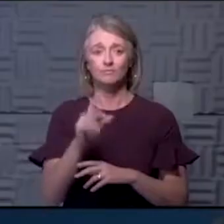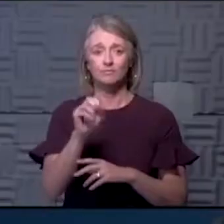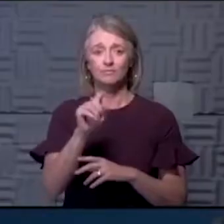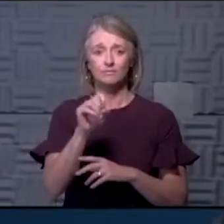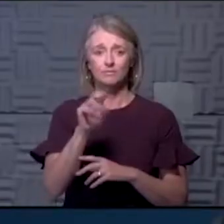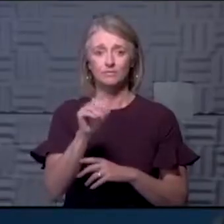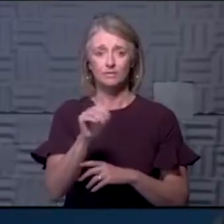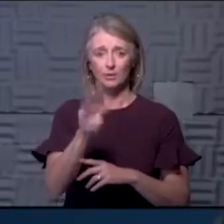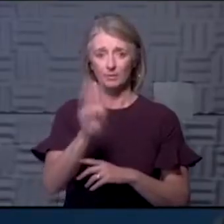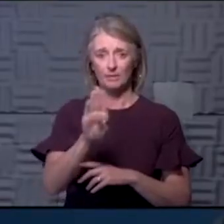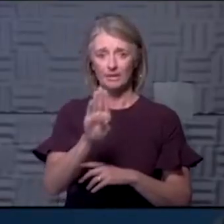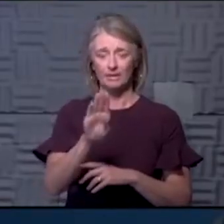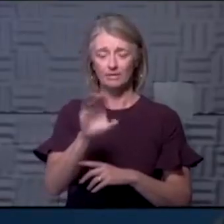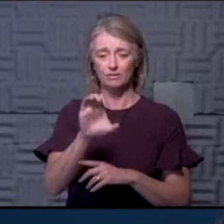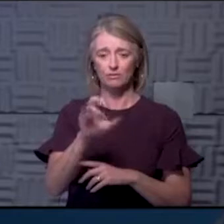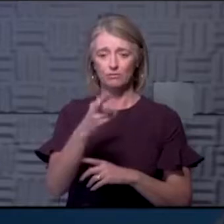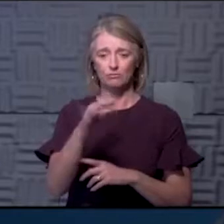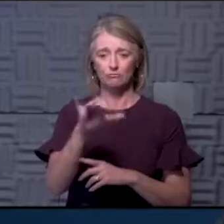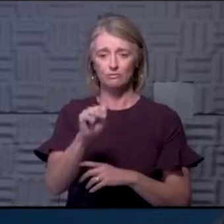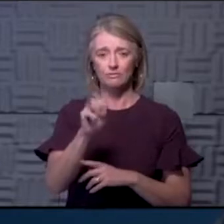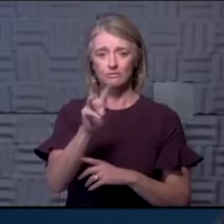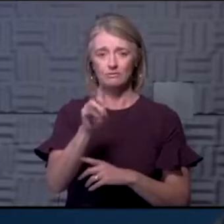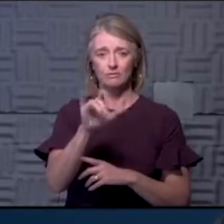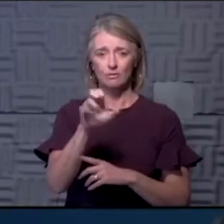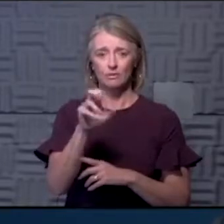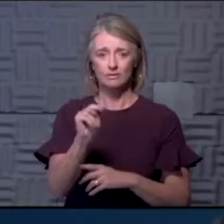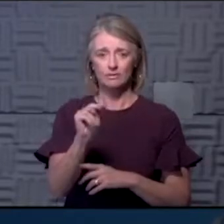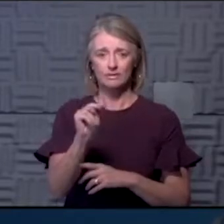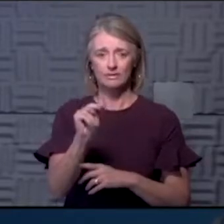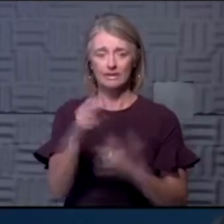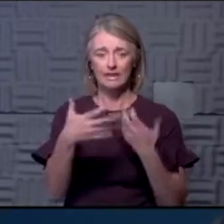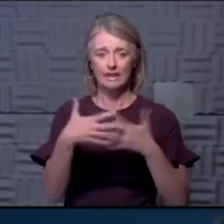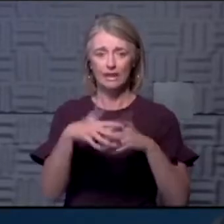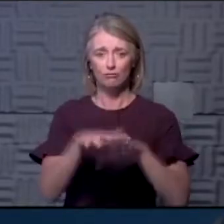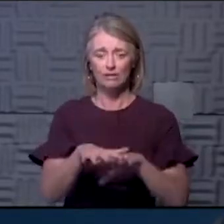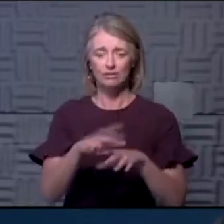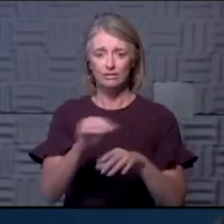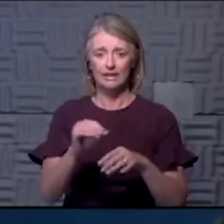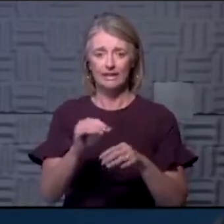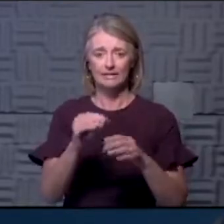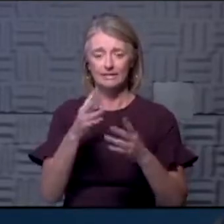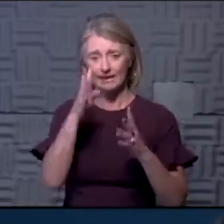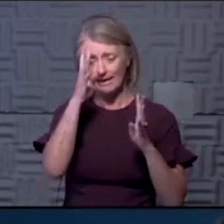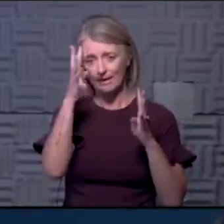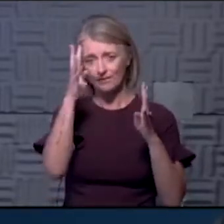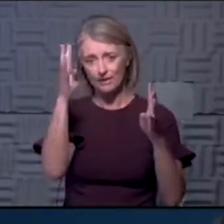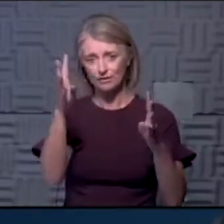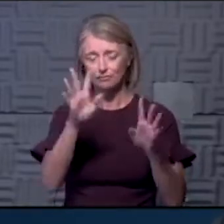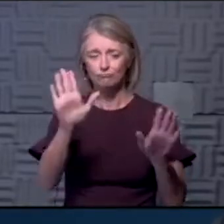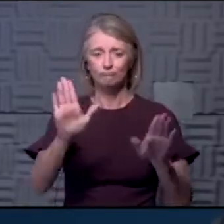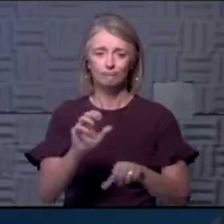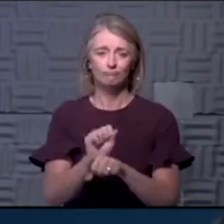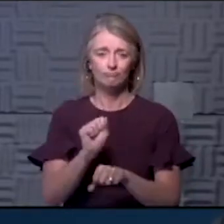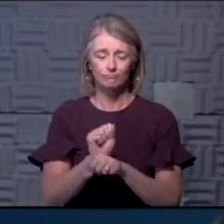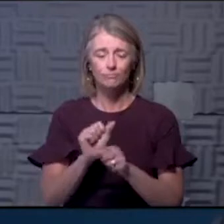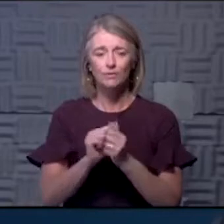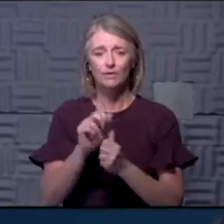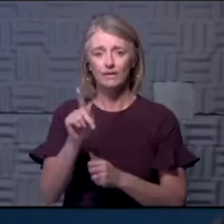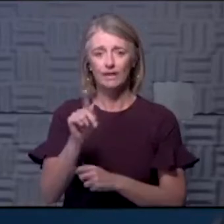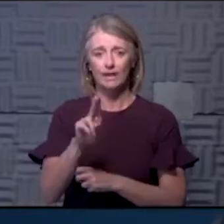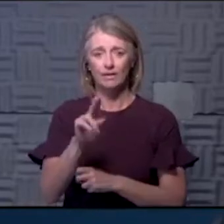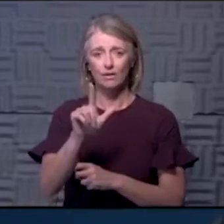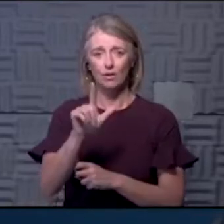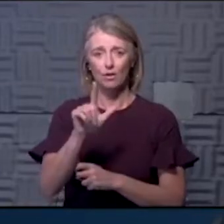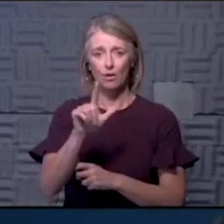B is Chris Wilson. Chris is the vice president for systems integration and innovation. Chris has done great work with the KU